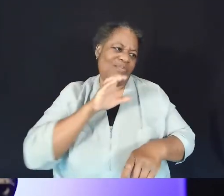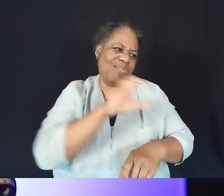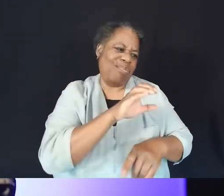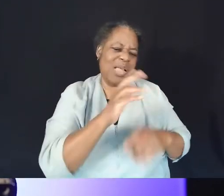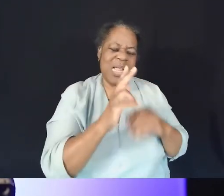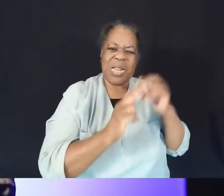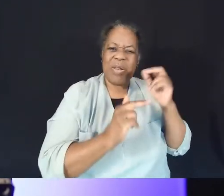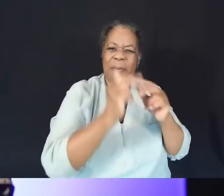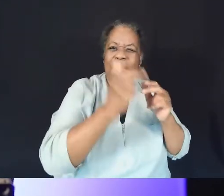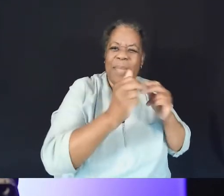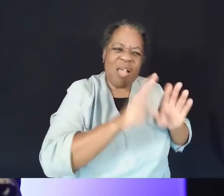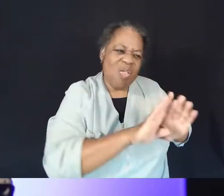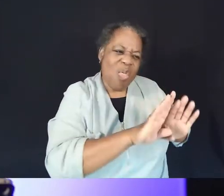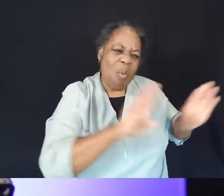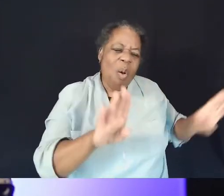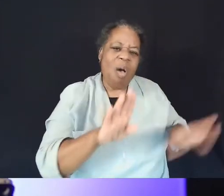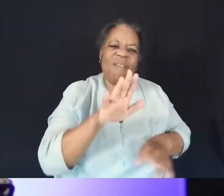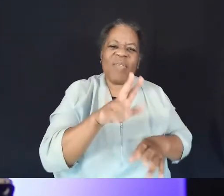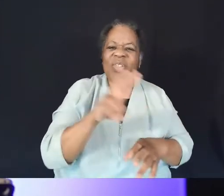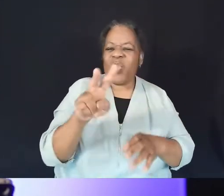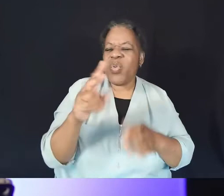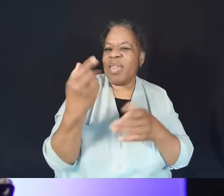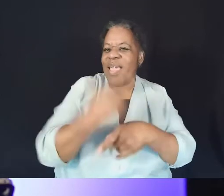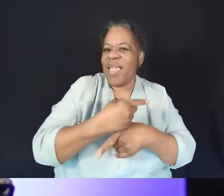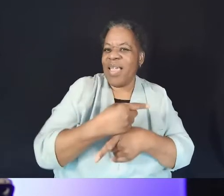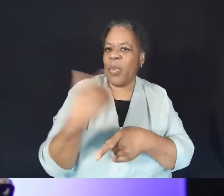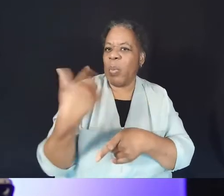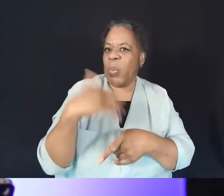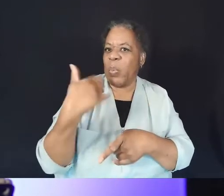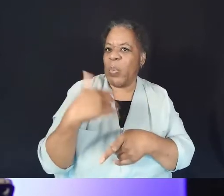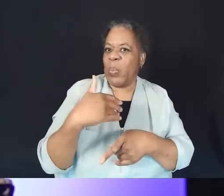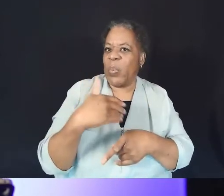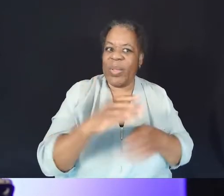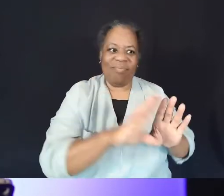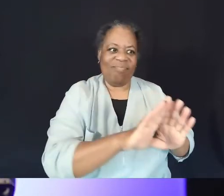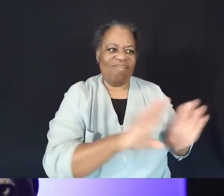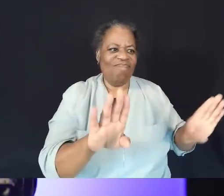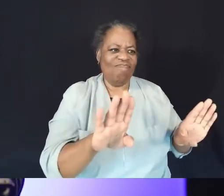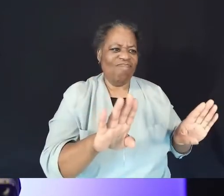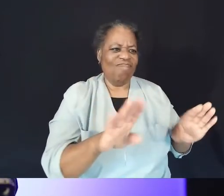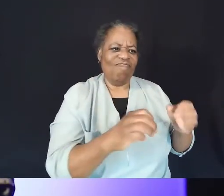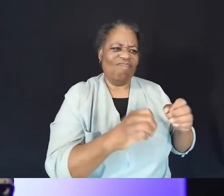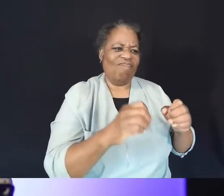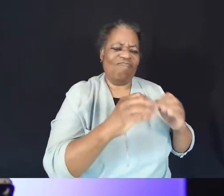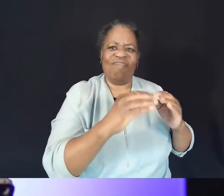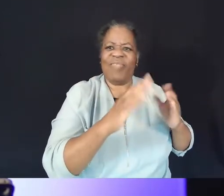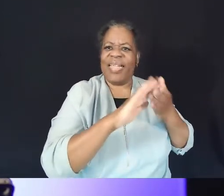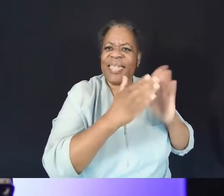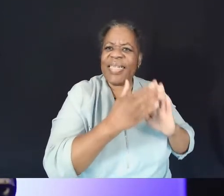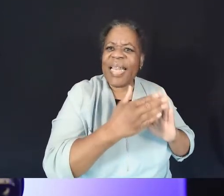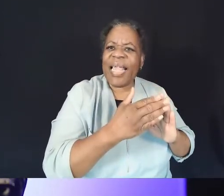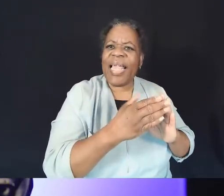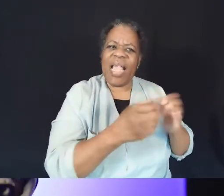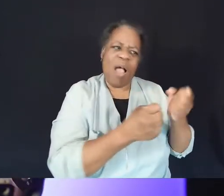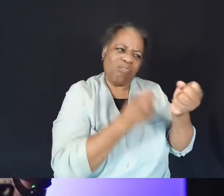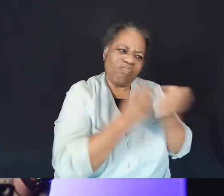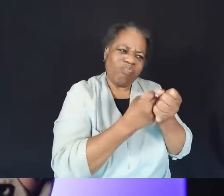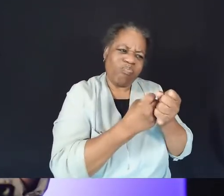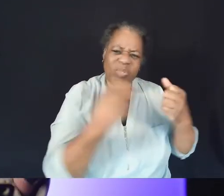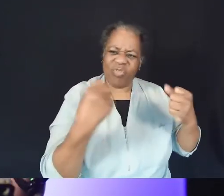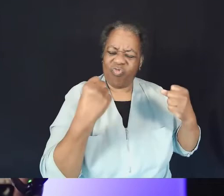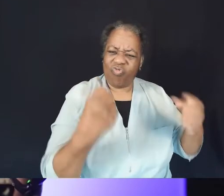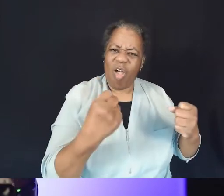in 52 days. And once they had fortified their city, Nehemiah 8 tells us that with the